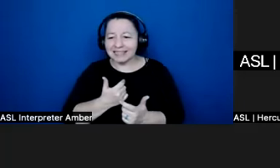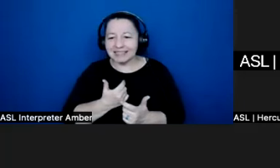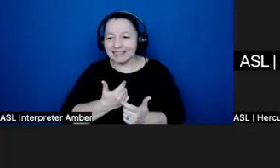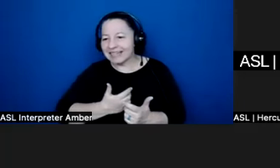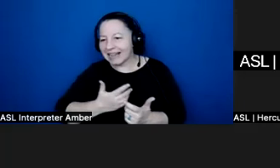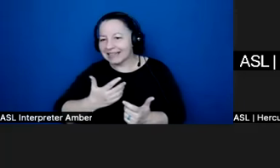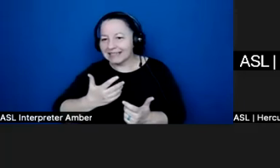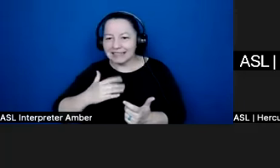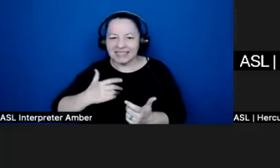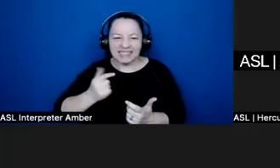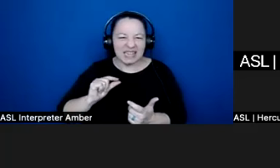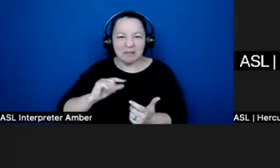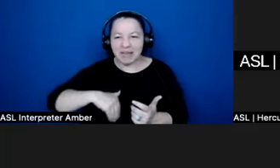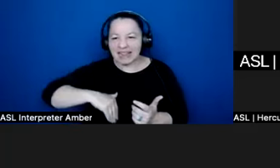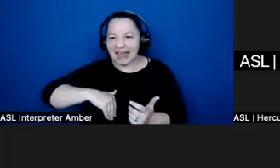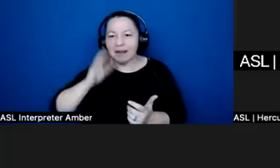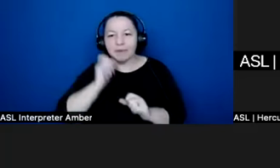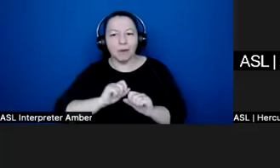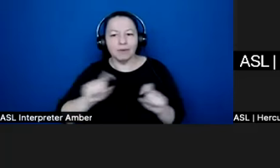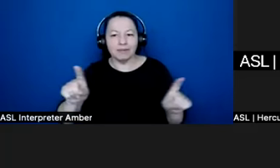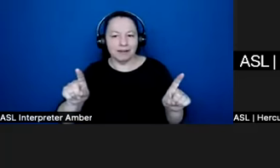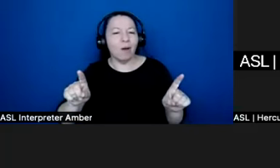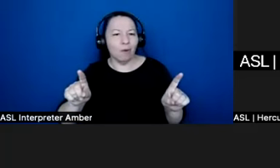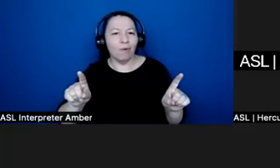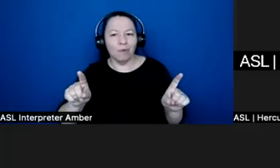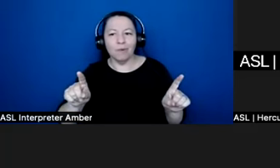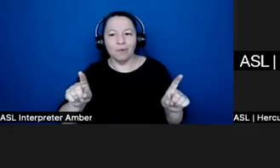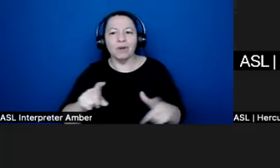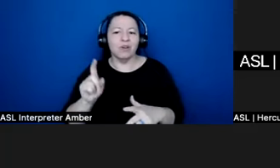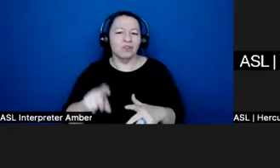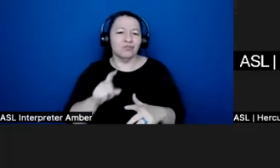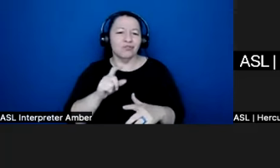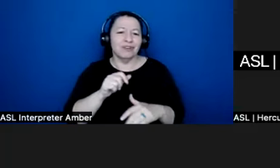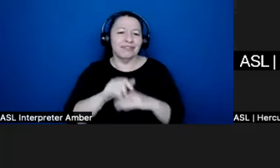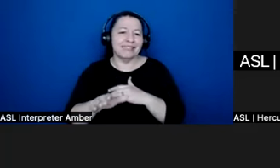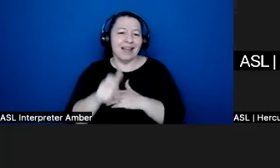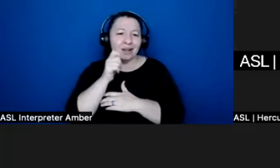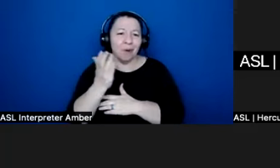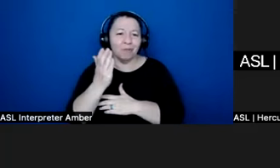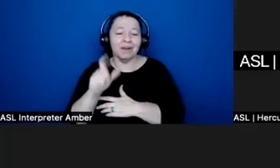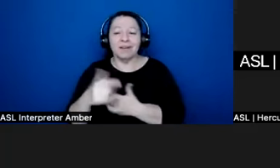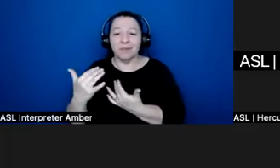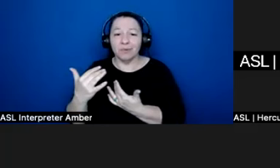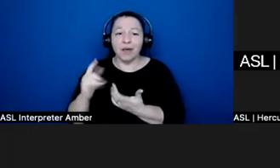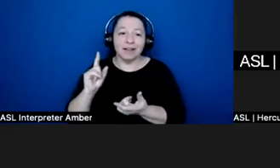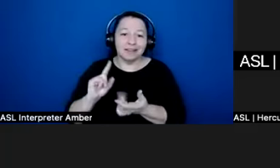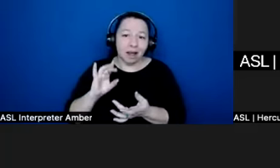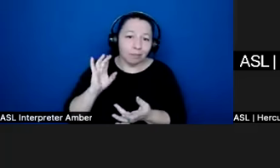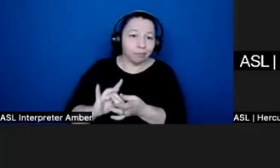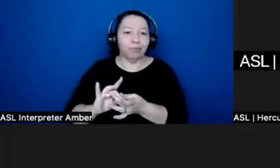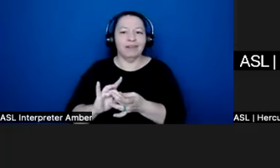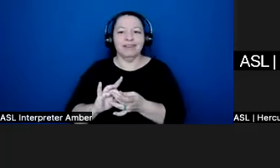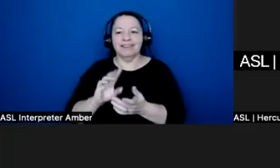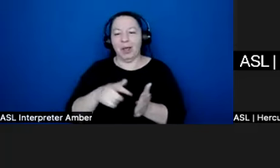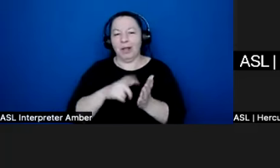am gonna send that like we said. And I should send that in the morning. I just have to wait for it to like tether or whatever it does. Takes like 3